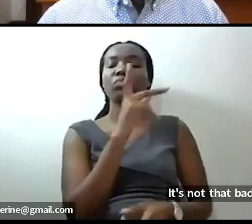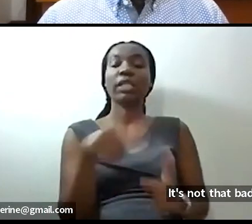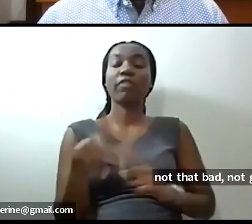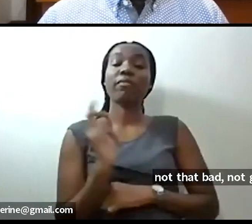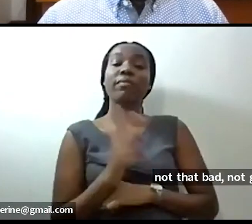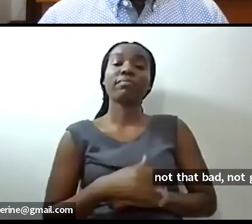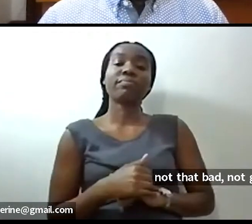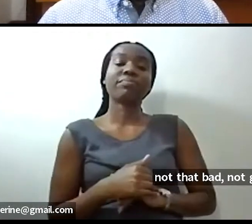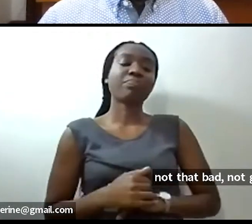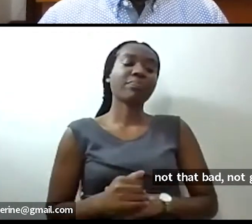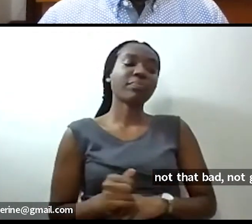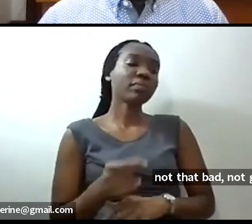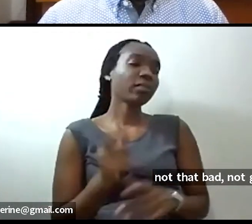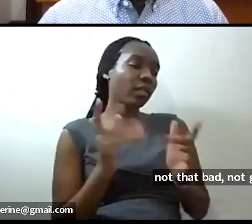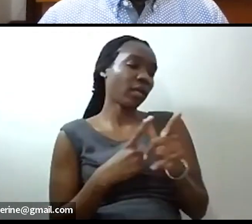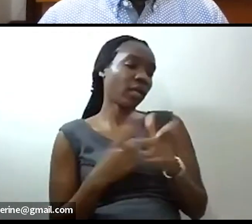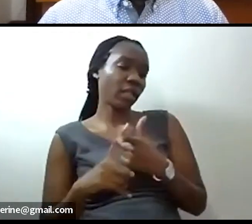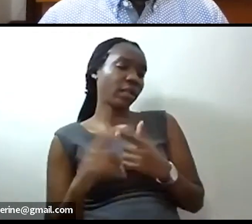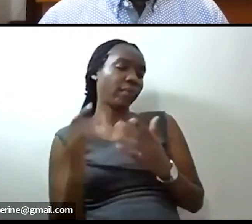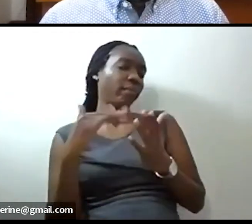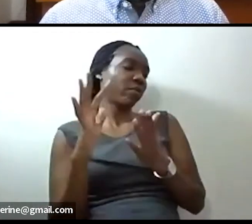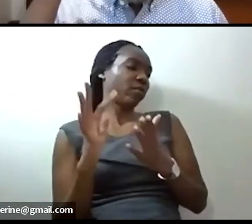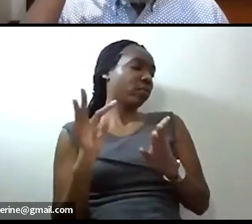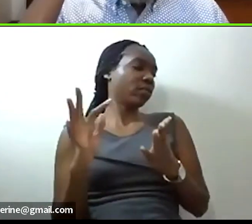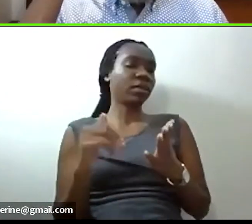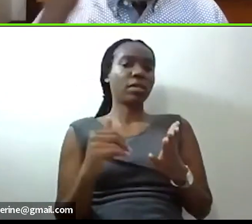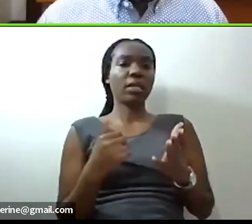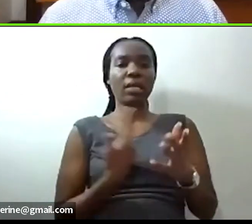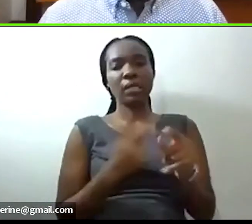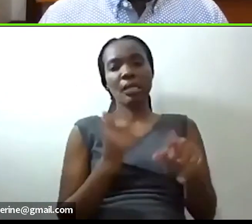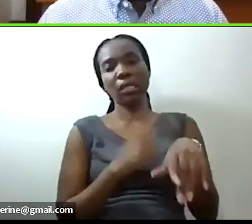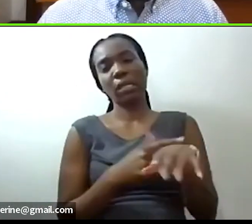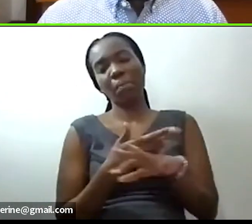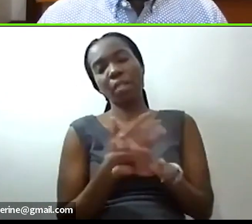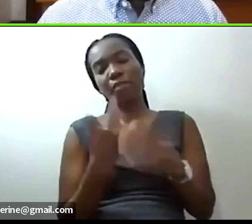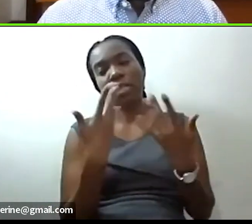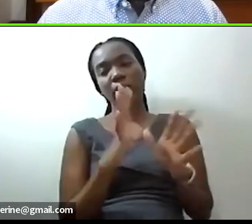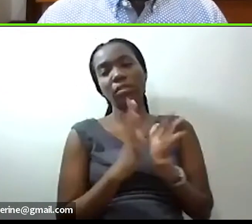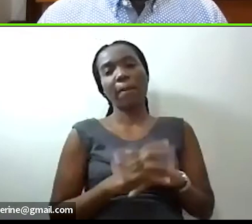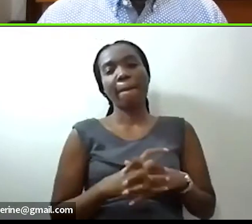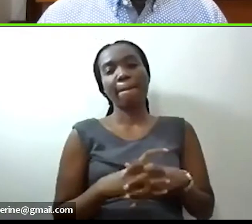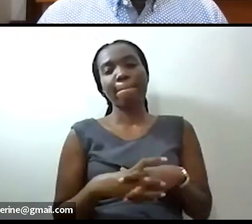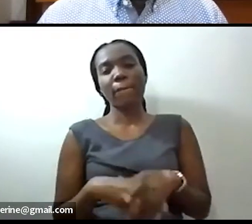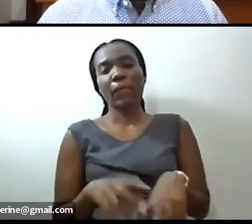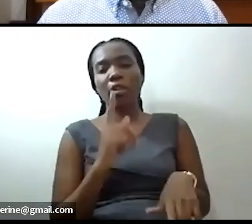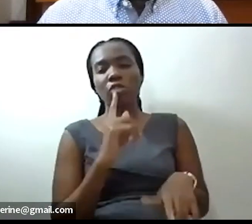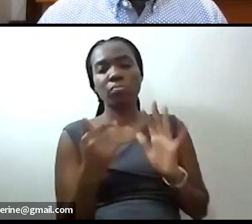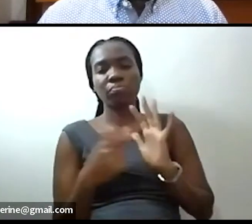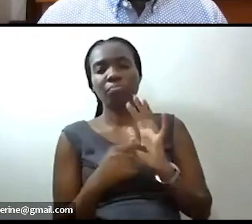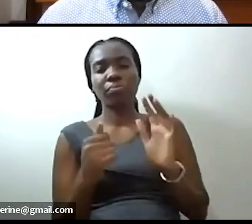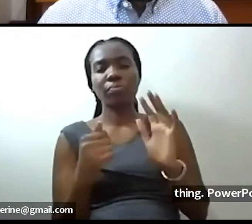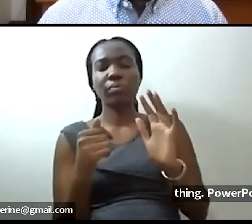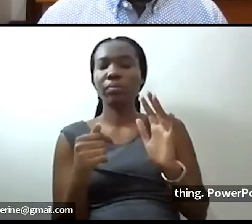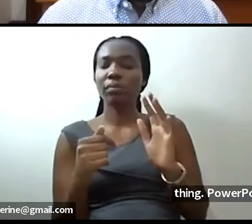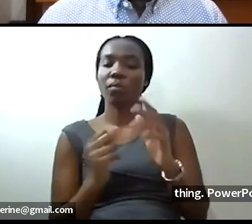And especially here that we are also short of time. And that's the thing. PowerPoint is supposed to be in point form.